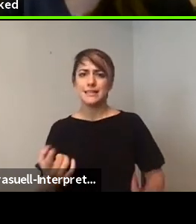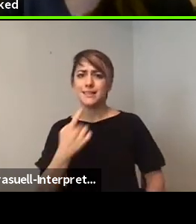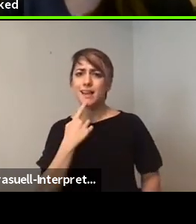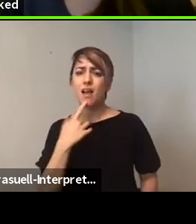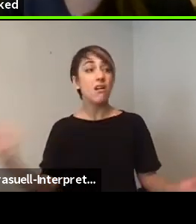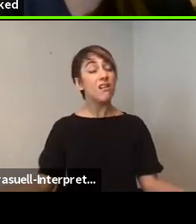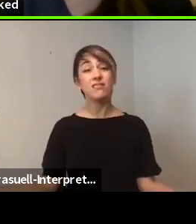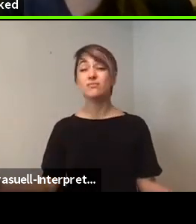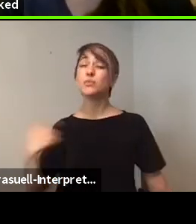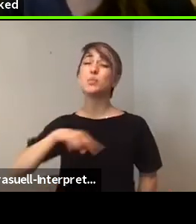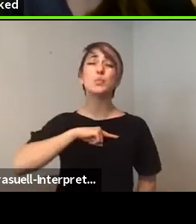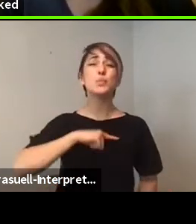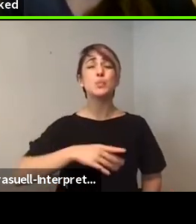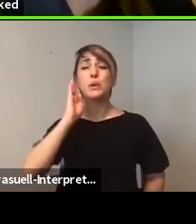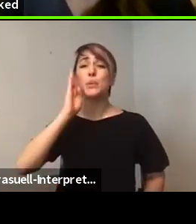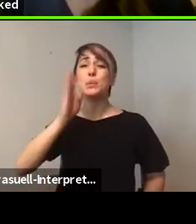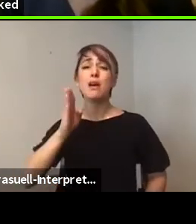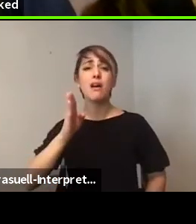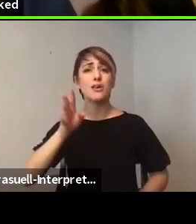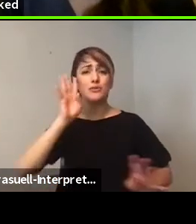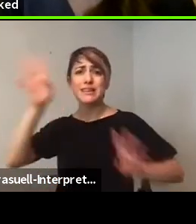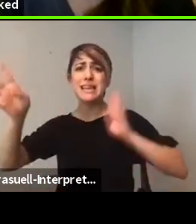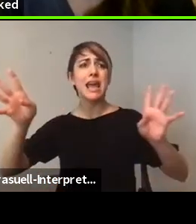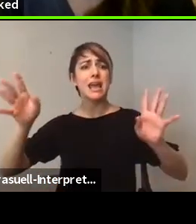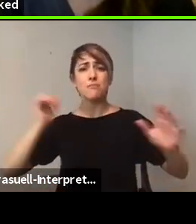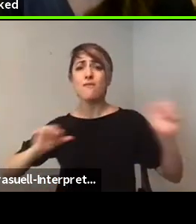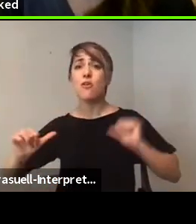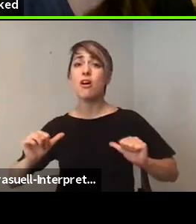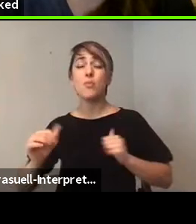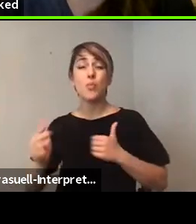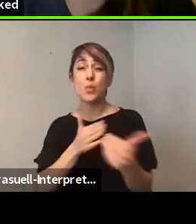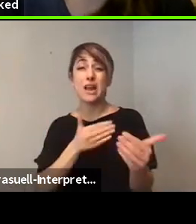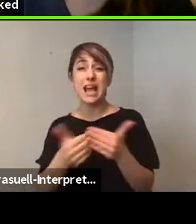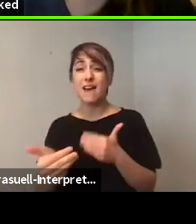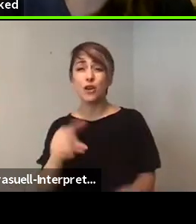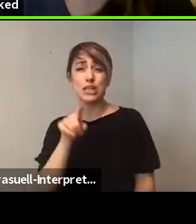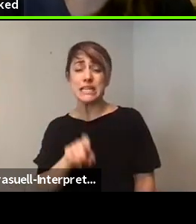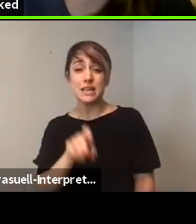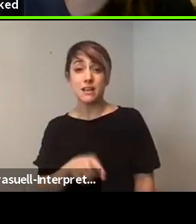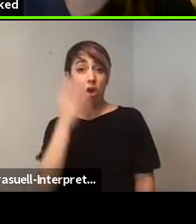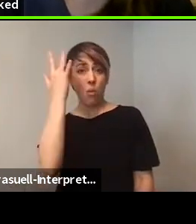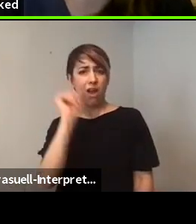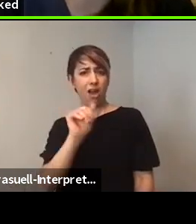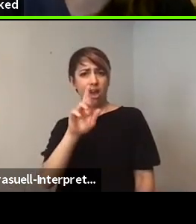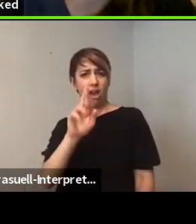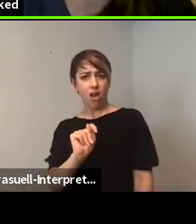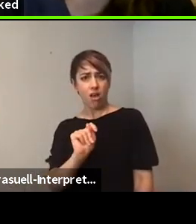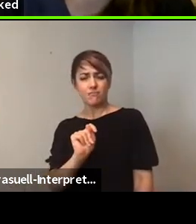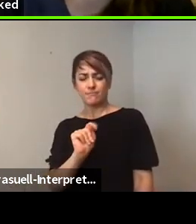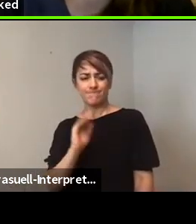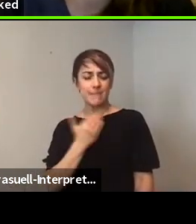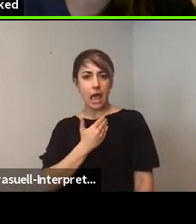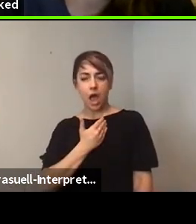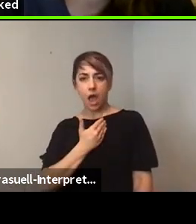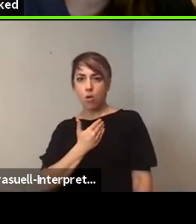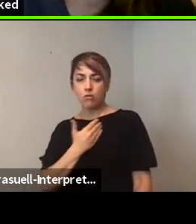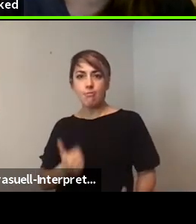is. And we will, because art is our life. And I think there is no life without